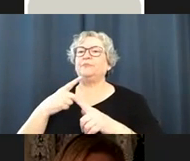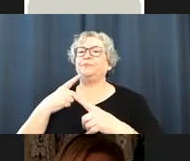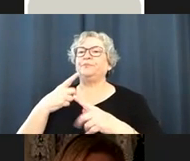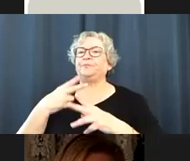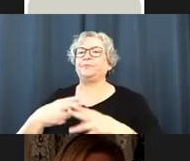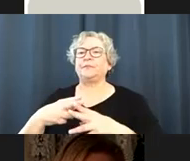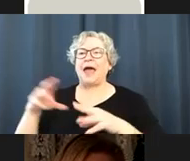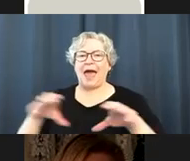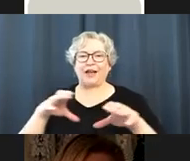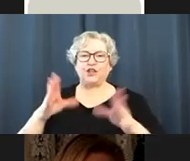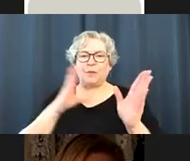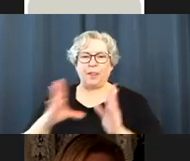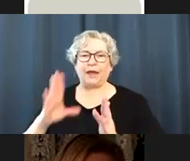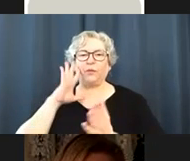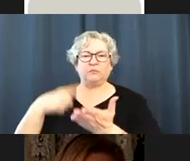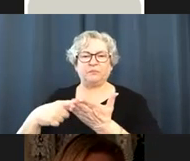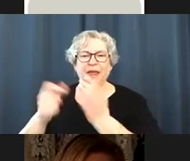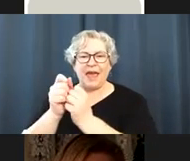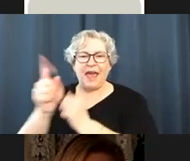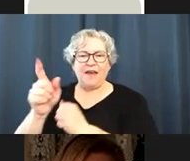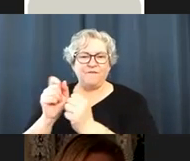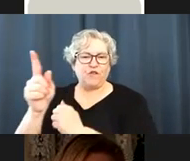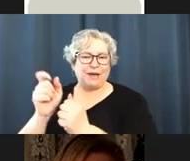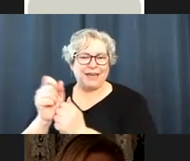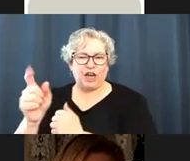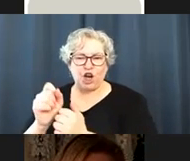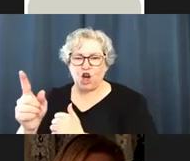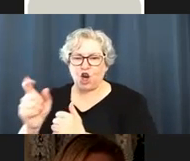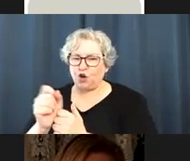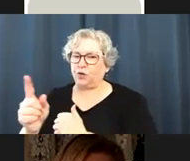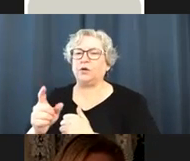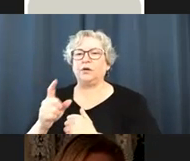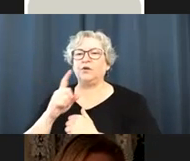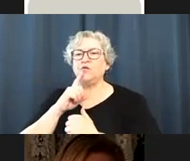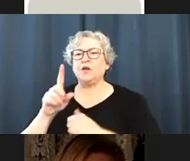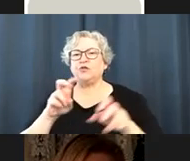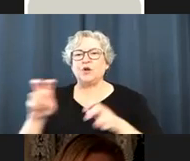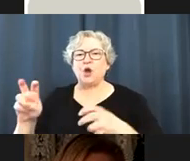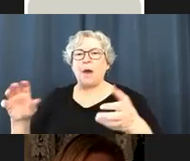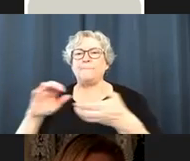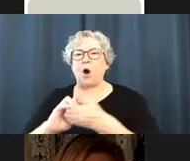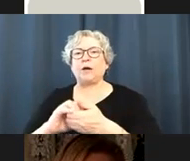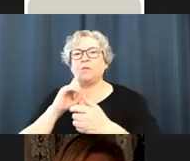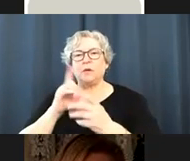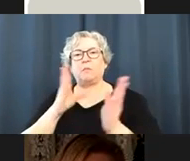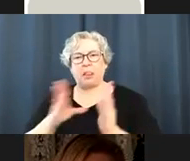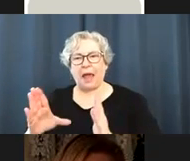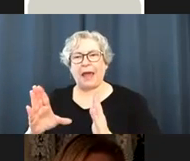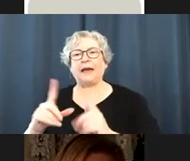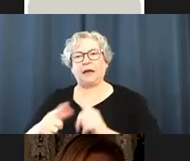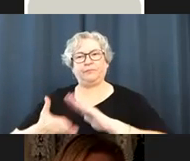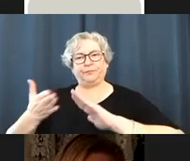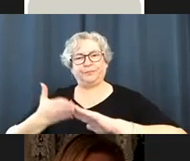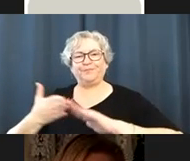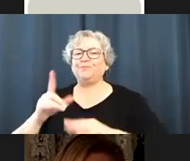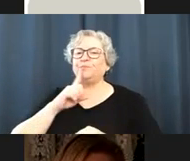is will be revisited yearly. It's a yearly action plan. Real Transition Partners plans to develop and facilitate. It's